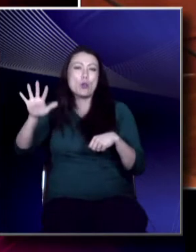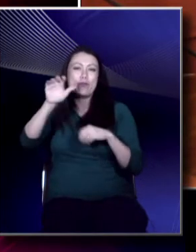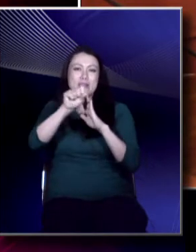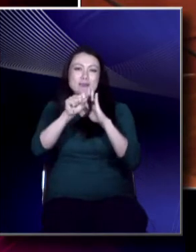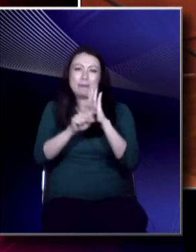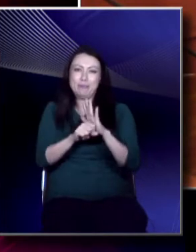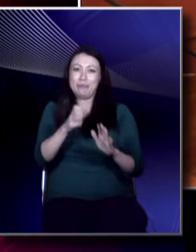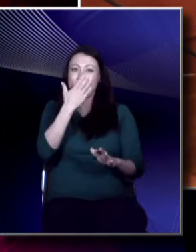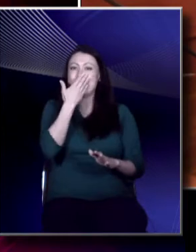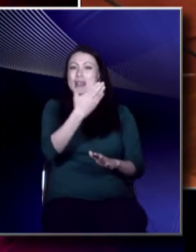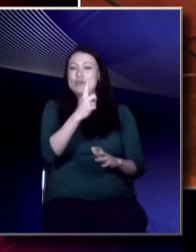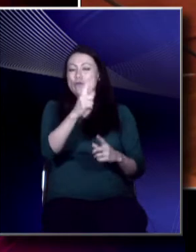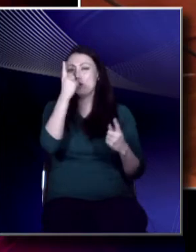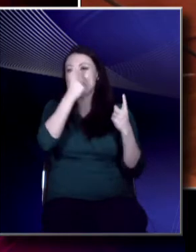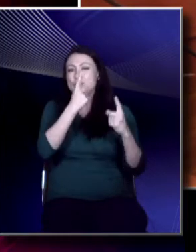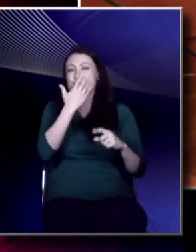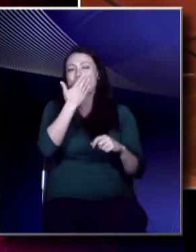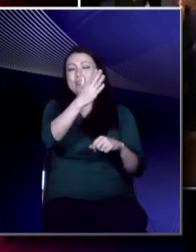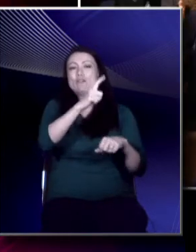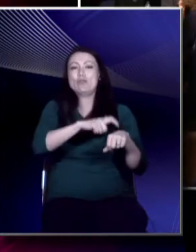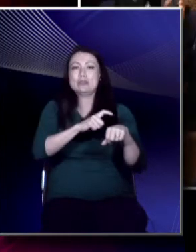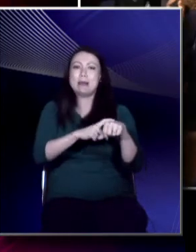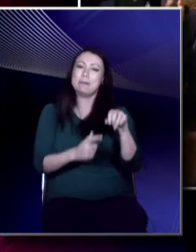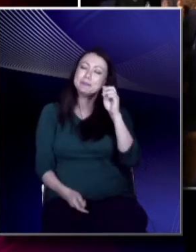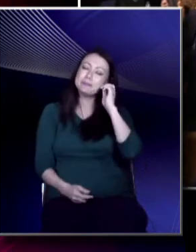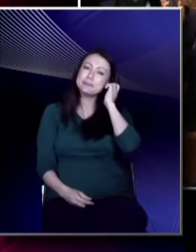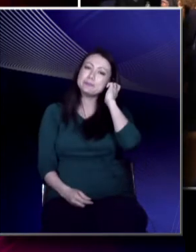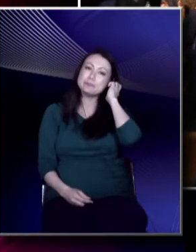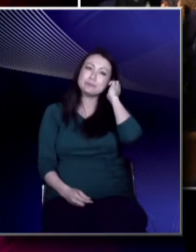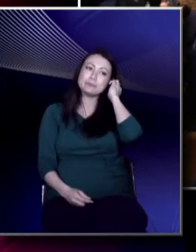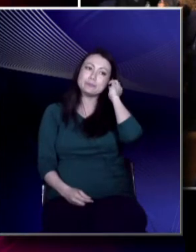thank you for your time. Thank you, Mr. Green.